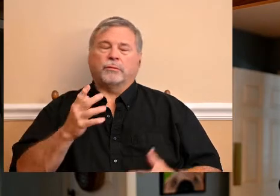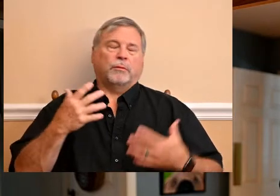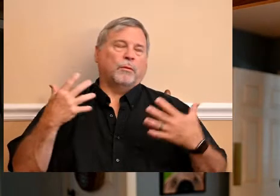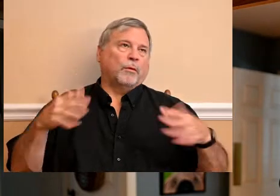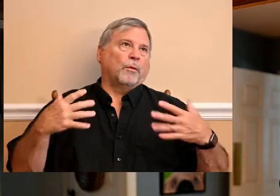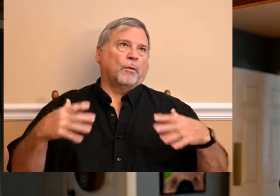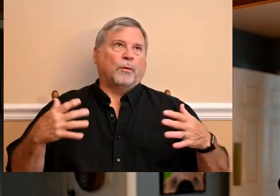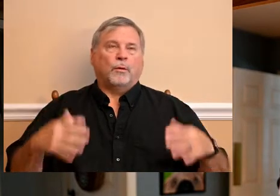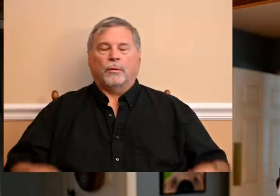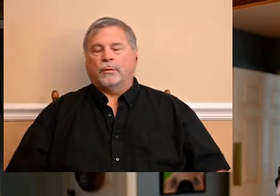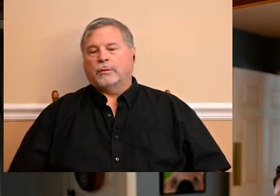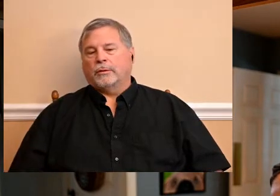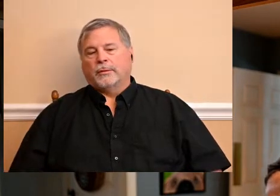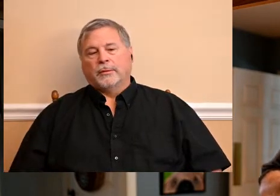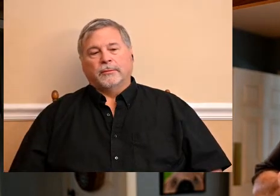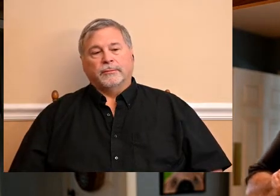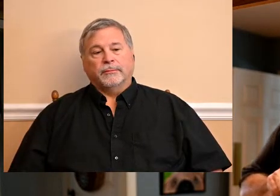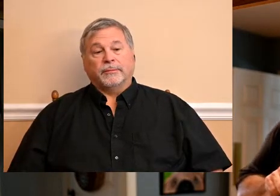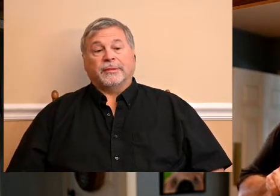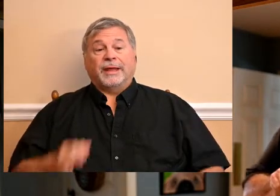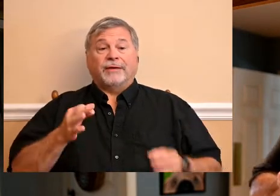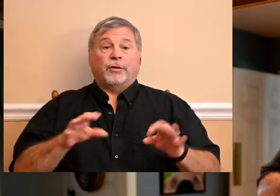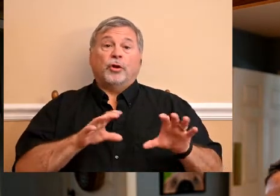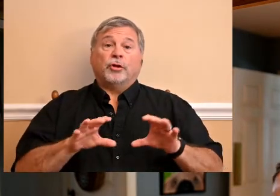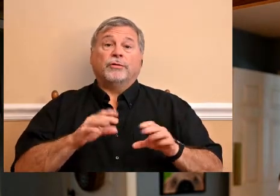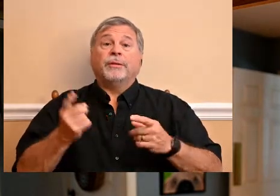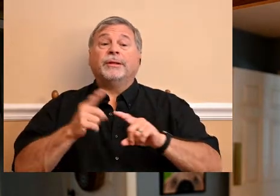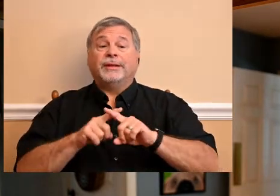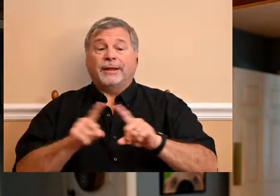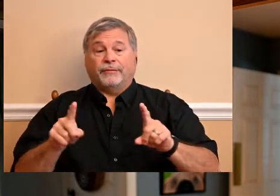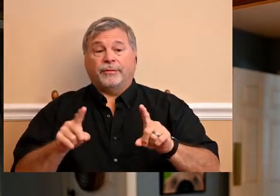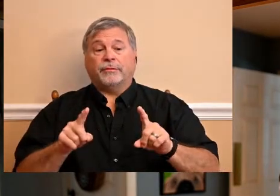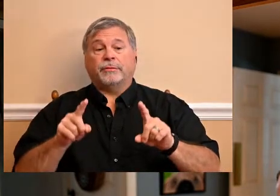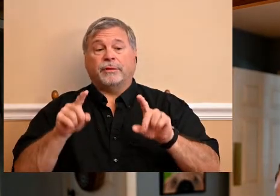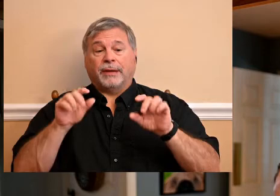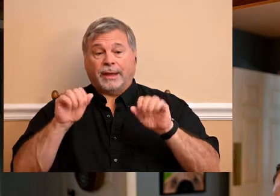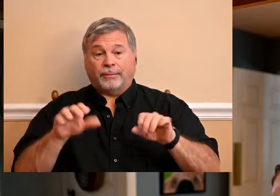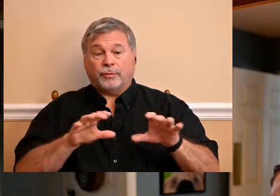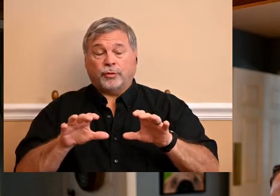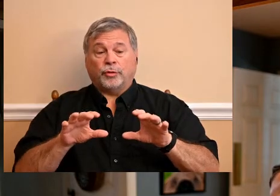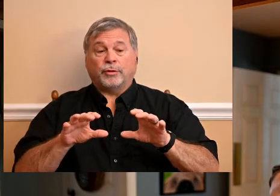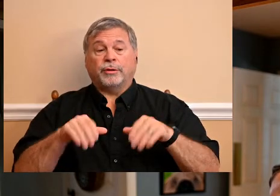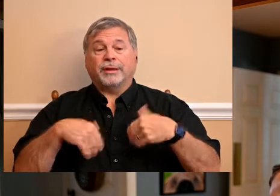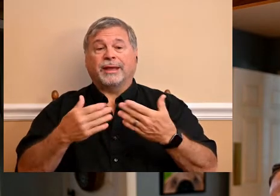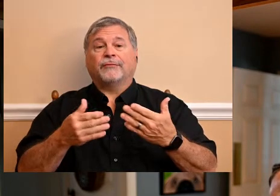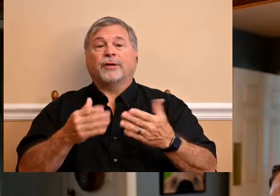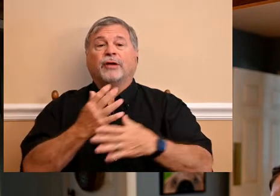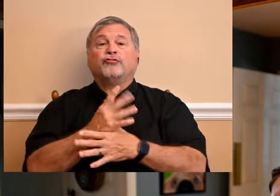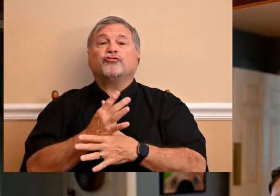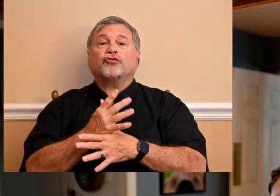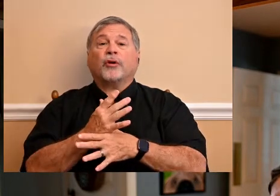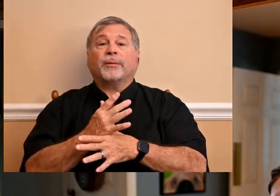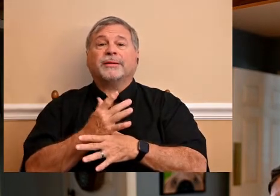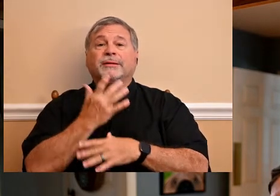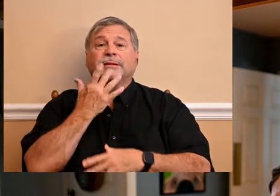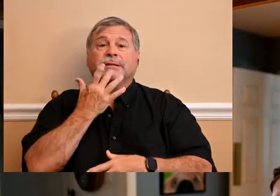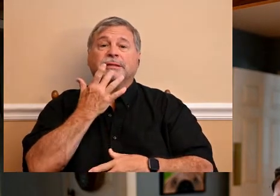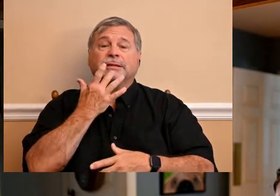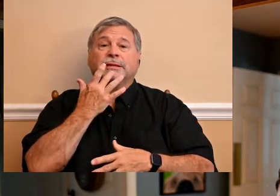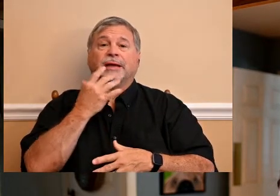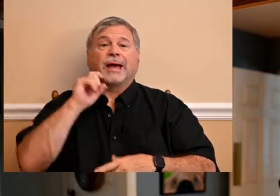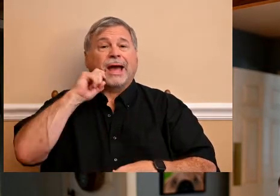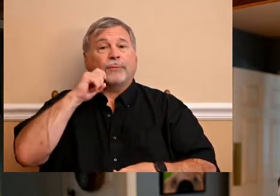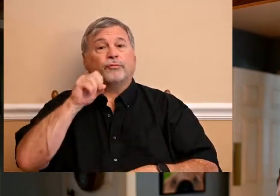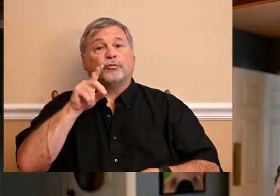sauce just kind of puts it over the top. But if you're looking for something different to be able to do and give it a real